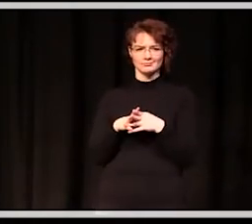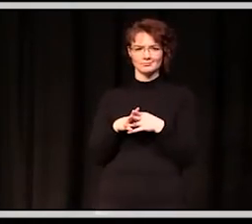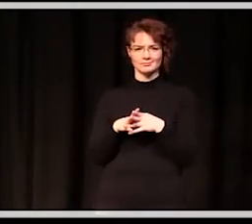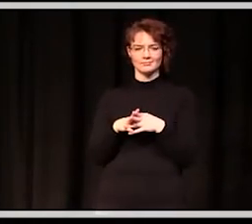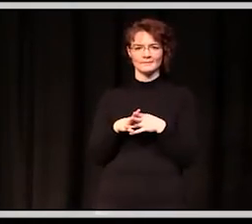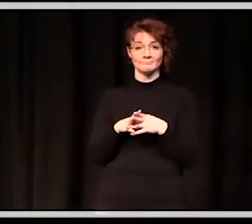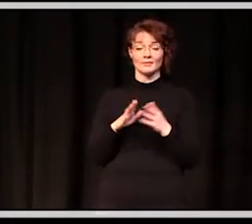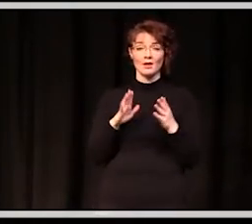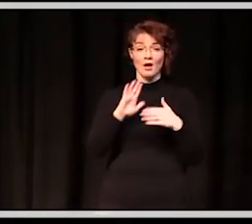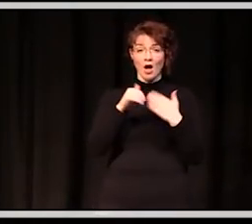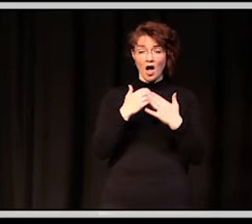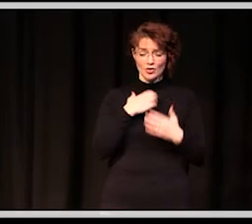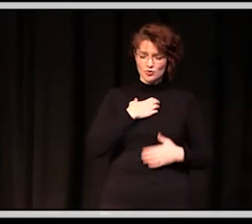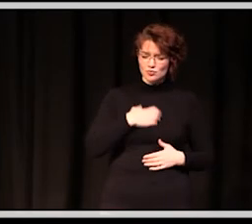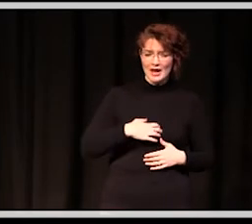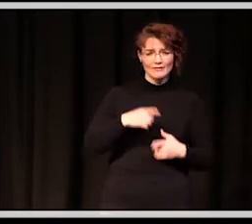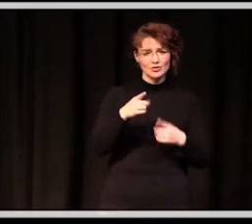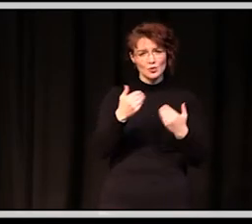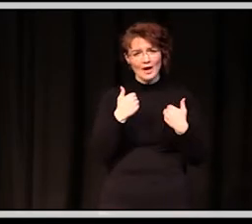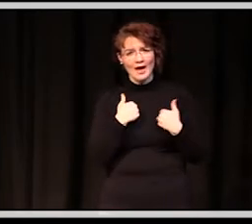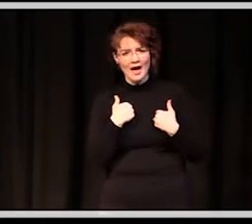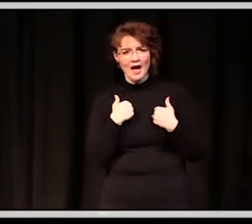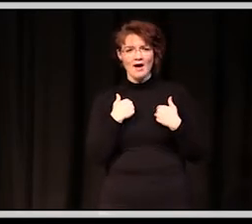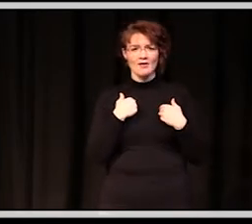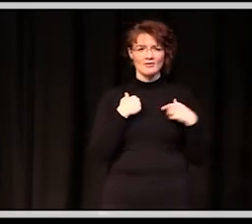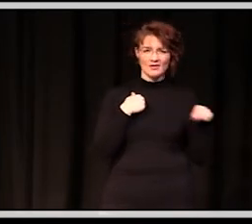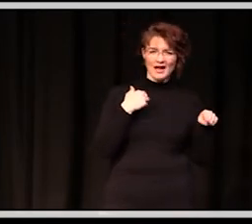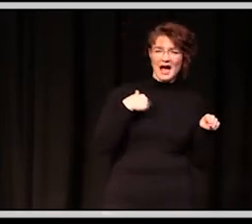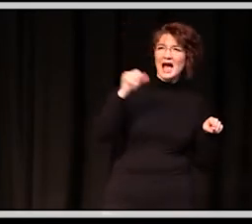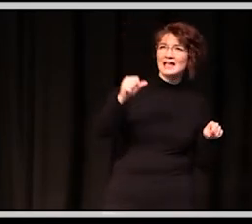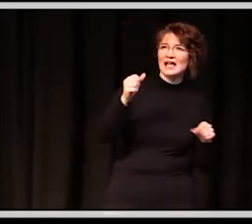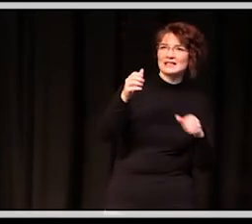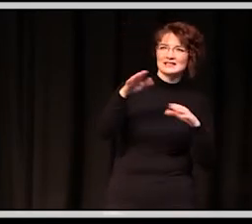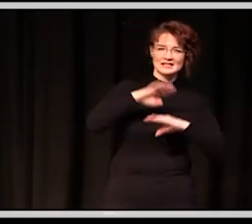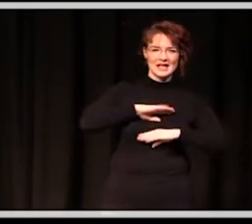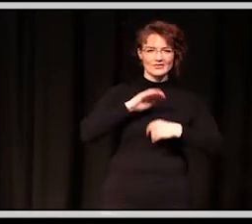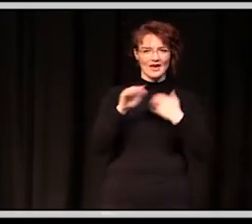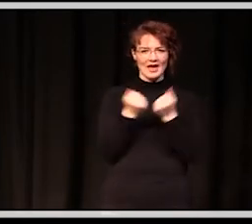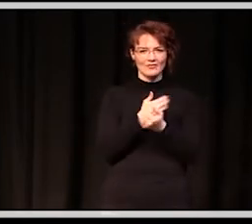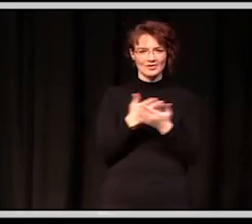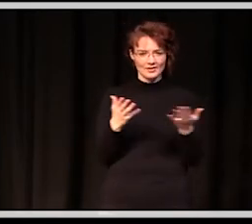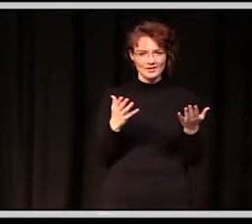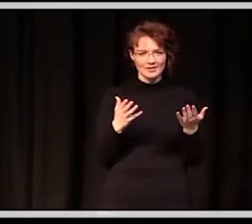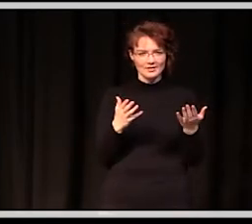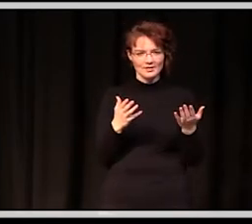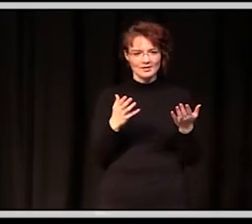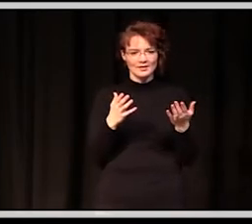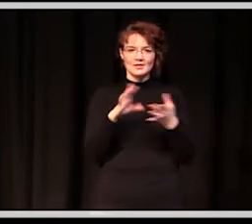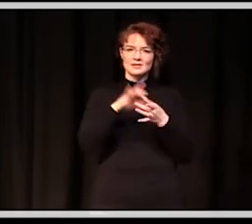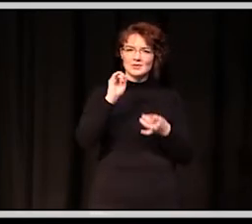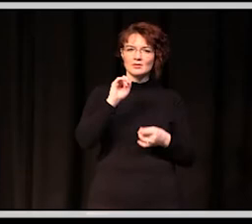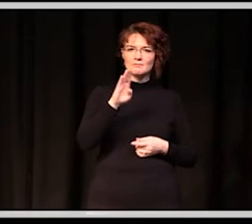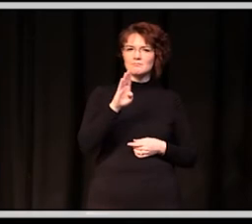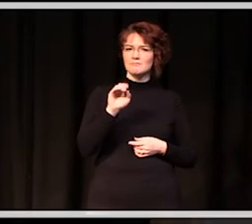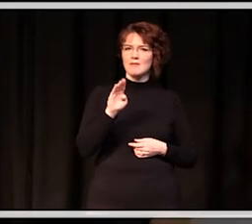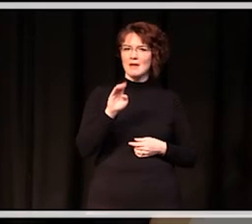Every craving you got, I can satisfy you. Look at the picture we're given of the spirit of